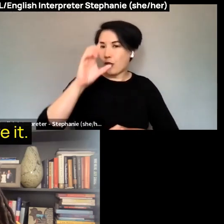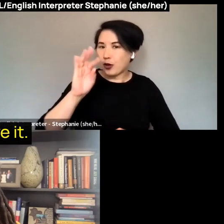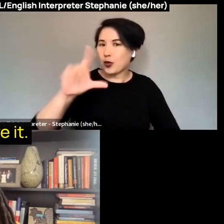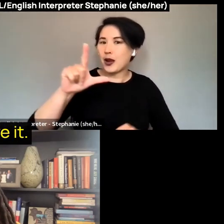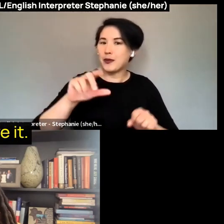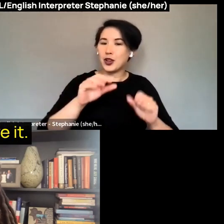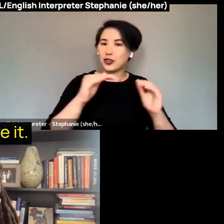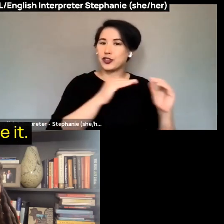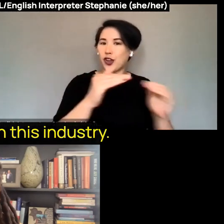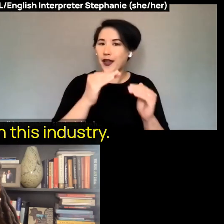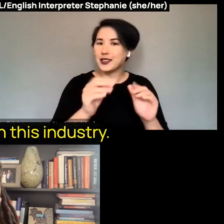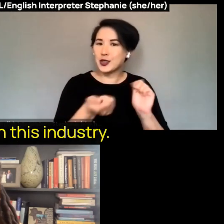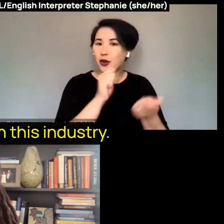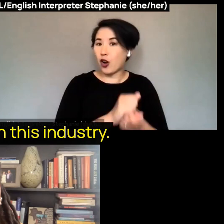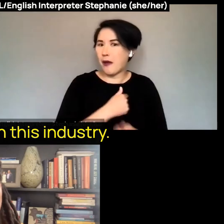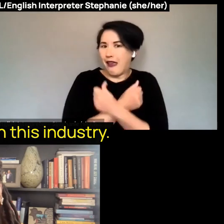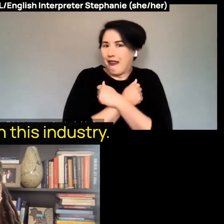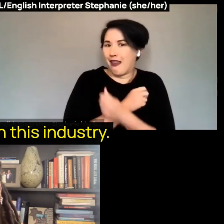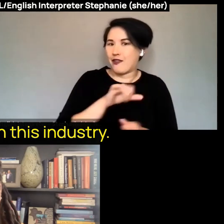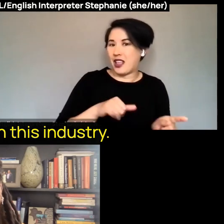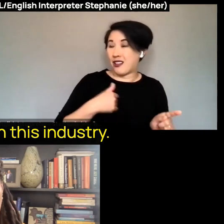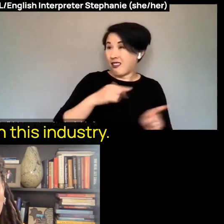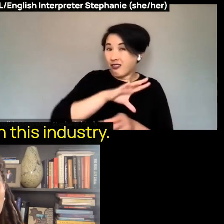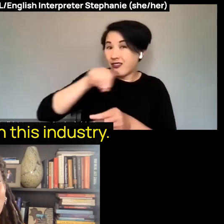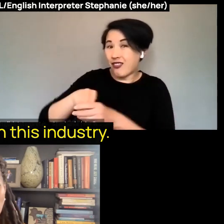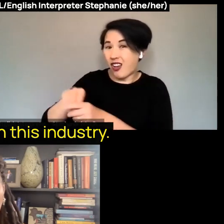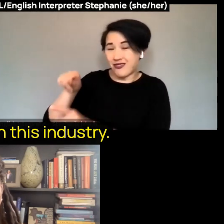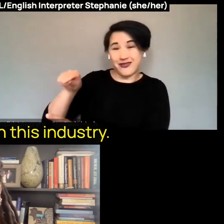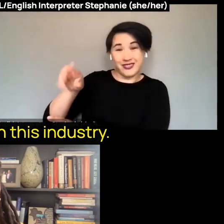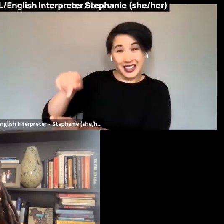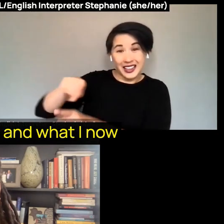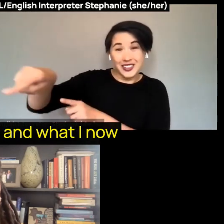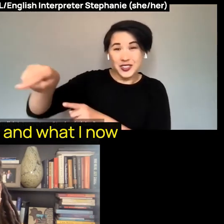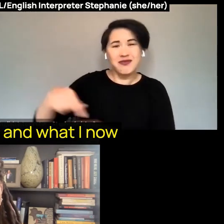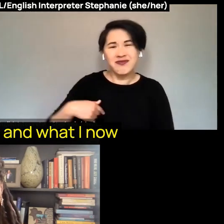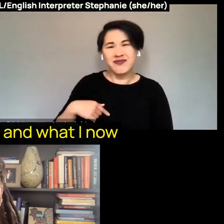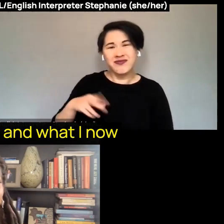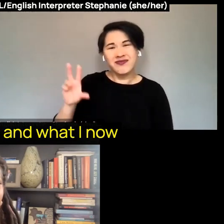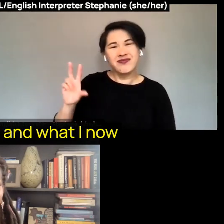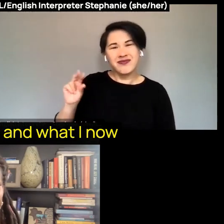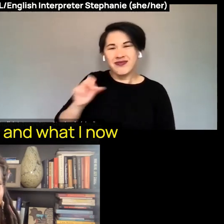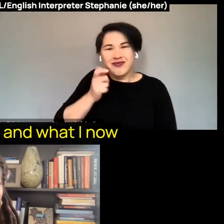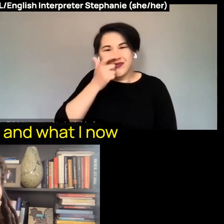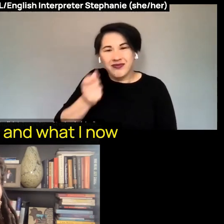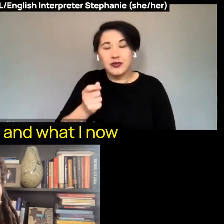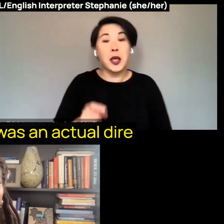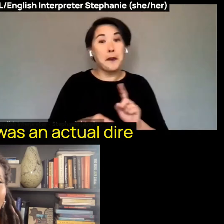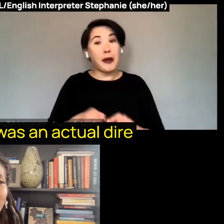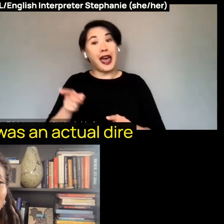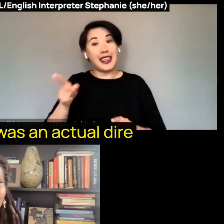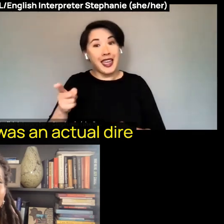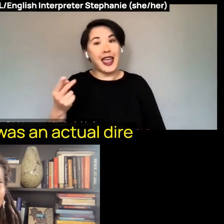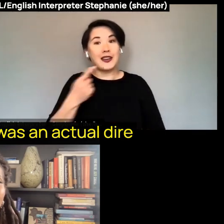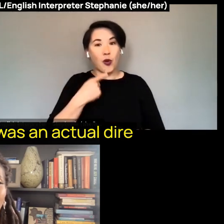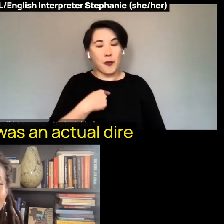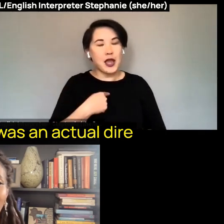NAACP, and I love it. I don't see myself in this industry. And what I was told and what I now